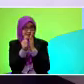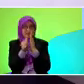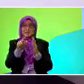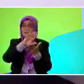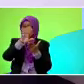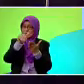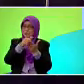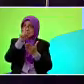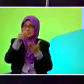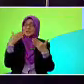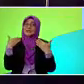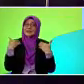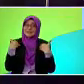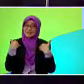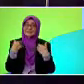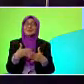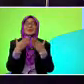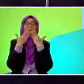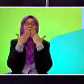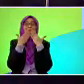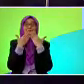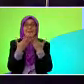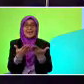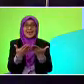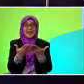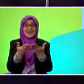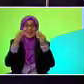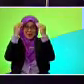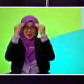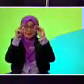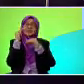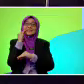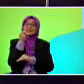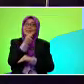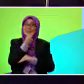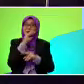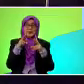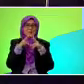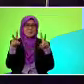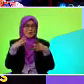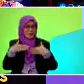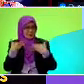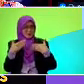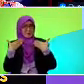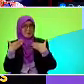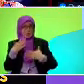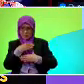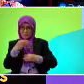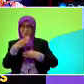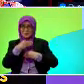have. Thank you so much, Teacher Halina. Wow, a very interesting topic that we should